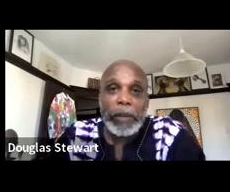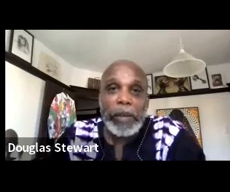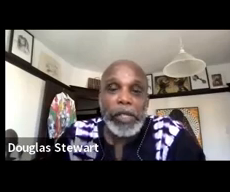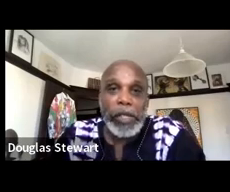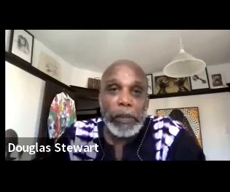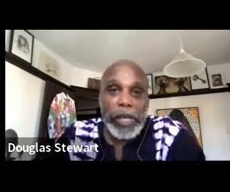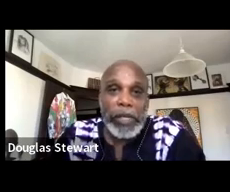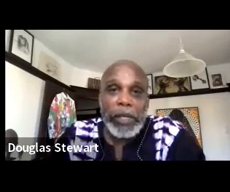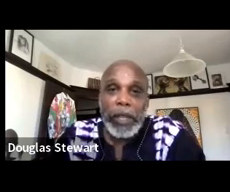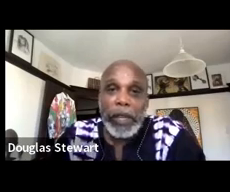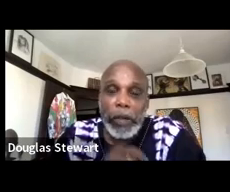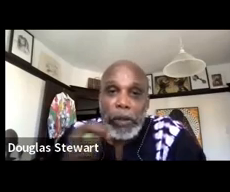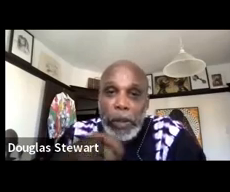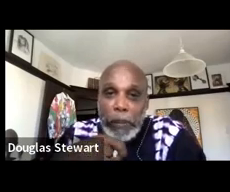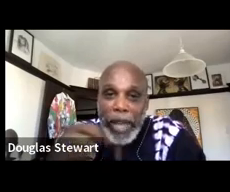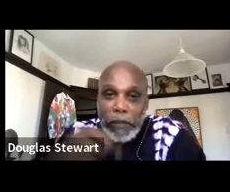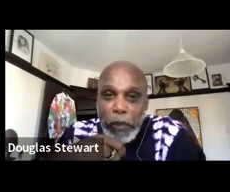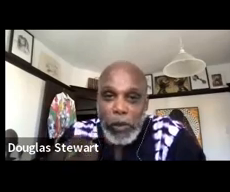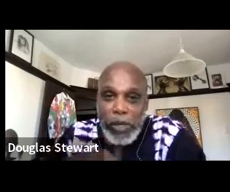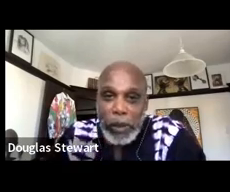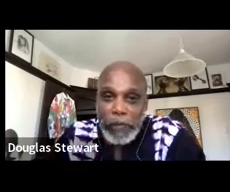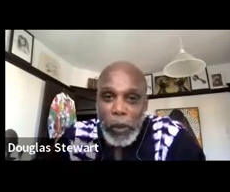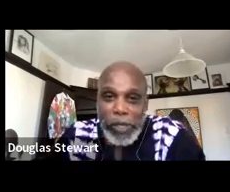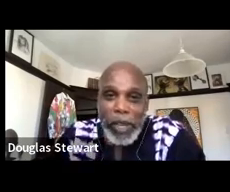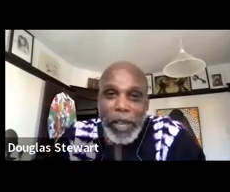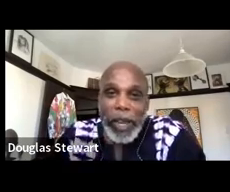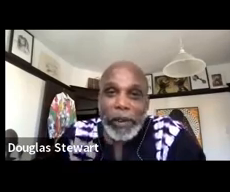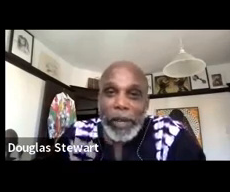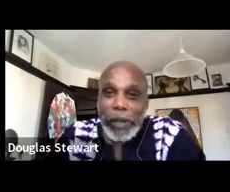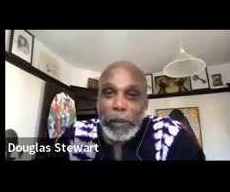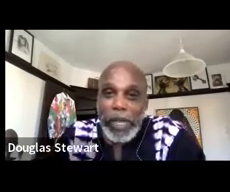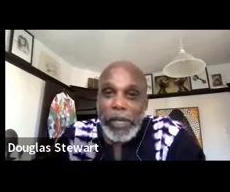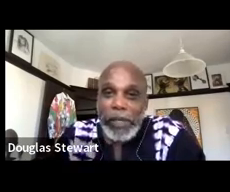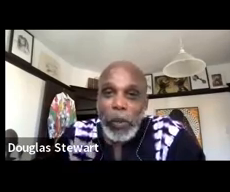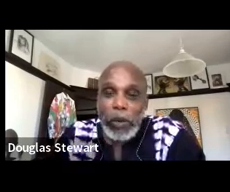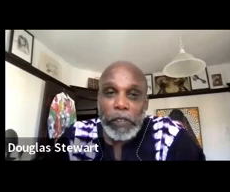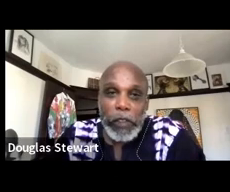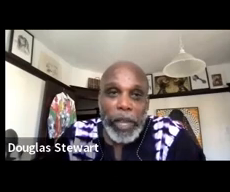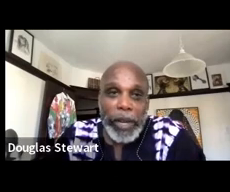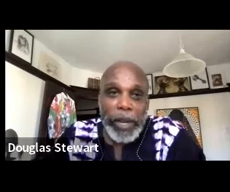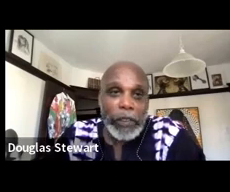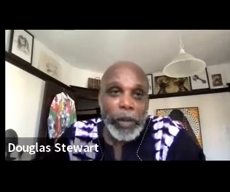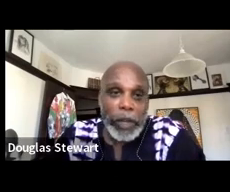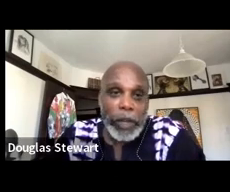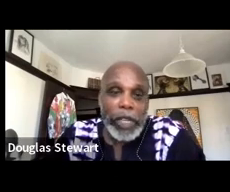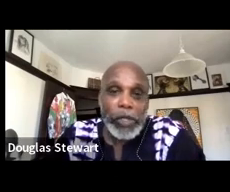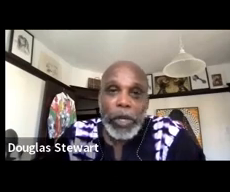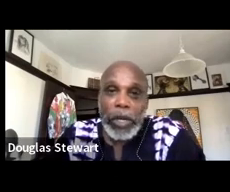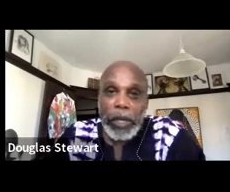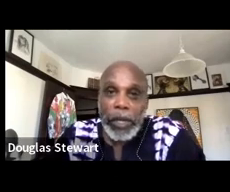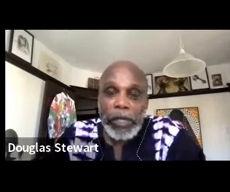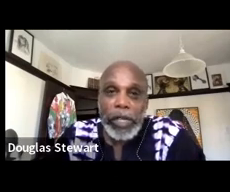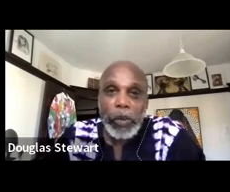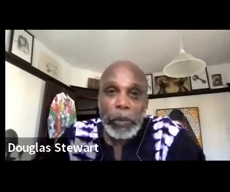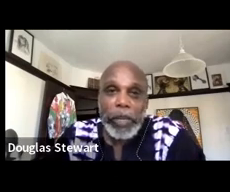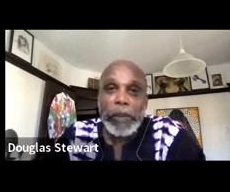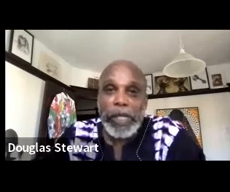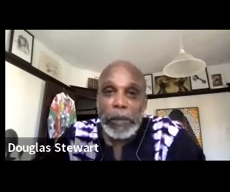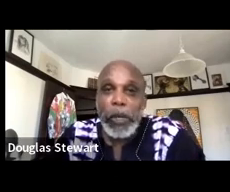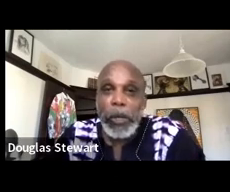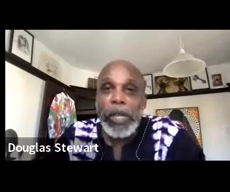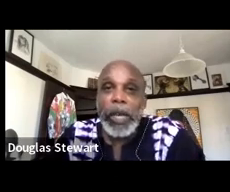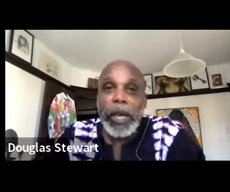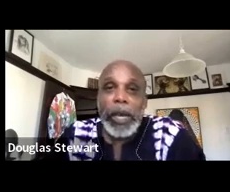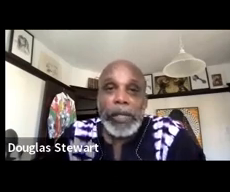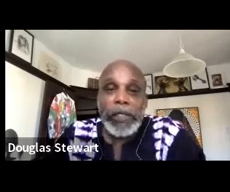the chat because there's some pieces in there. I know there's some back and forth with some folks around some pieces, so we'll review that and see if we can make sure in the next session we pick up